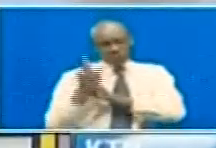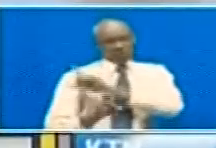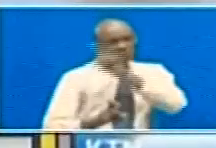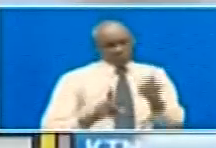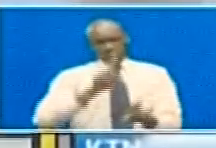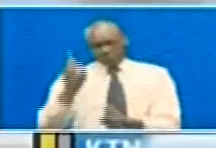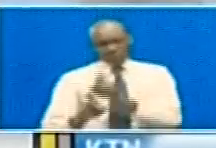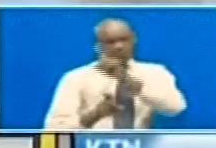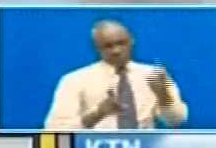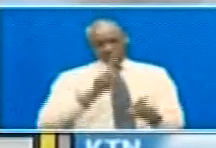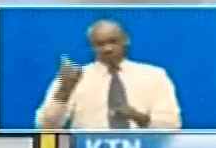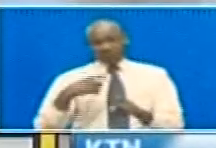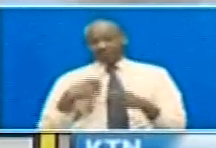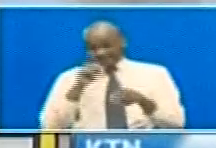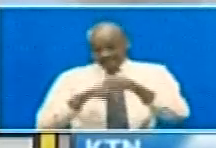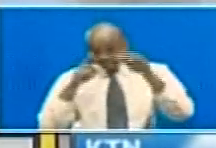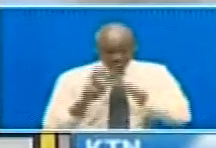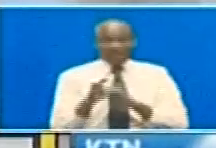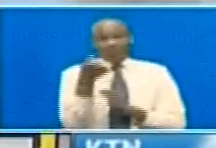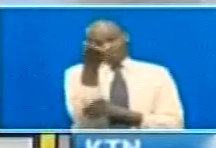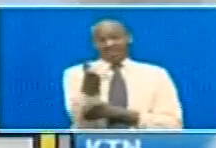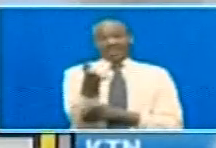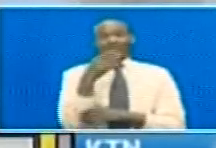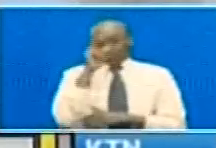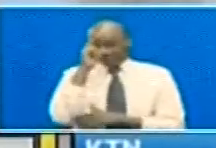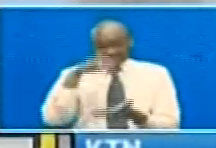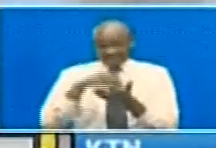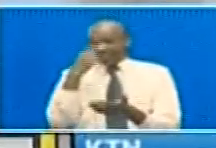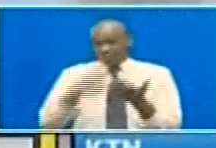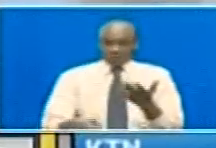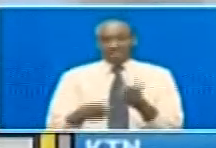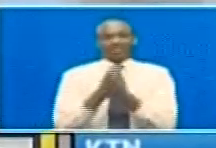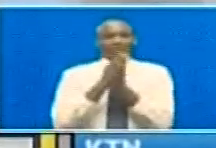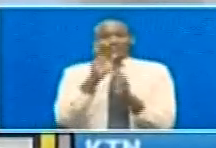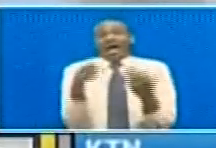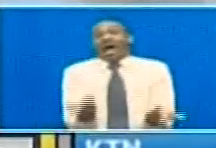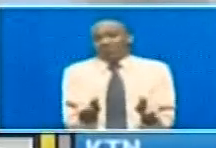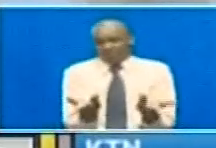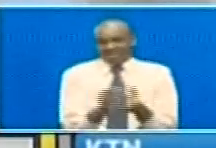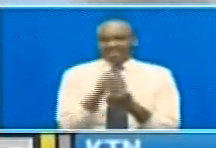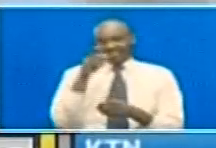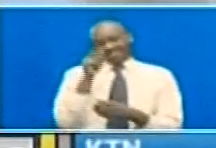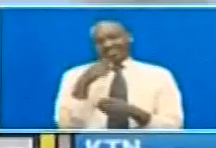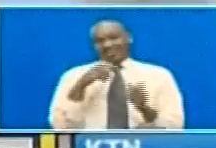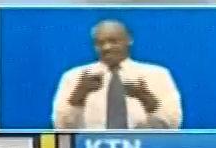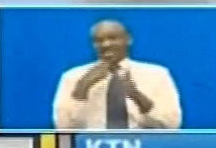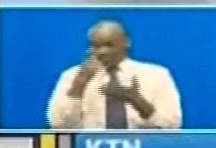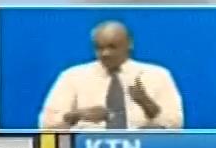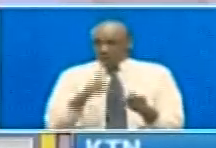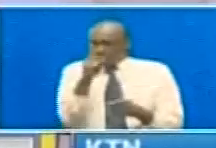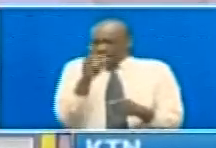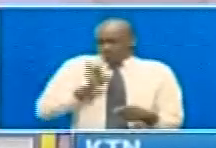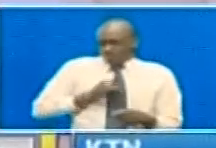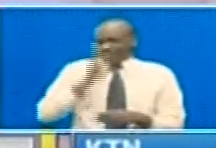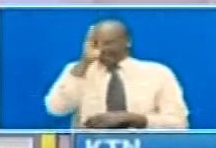by detectives. When he emerged from recording his statement, he gave his side of the story to the press after a woman on Sunday